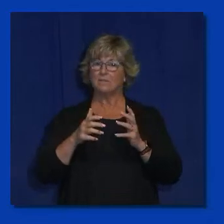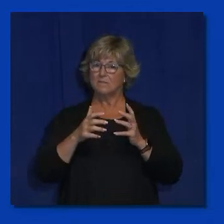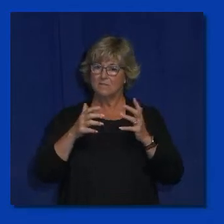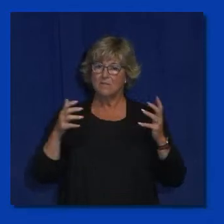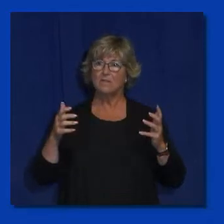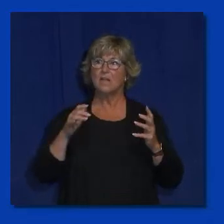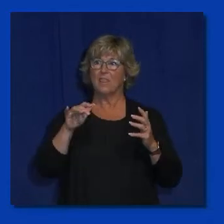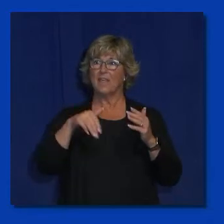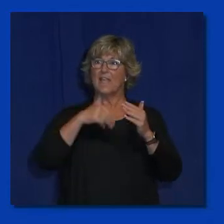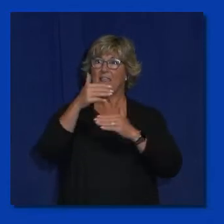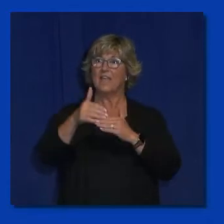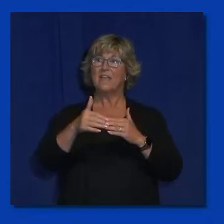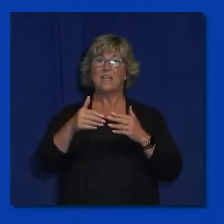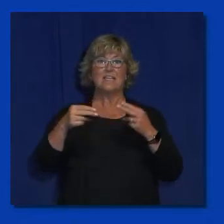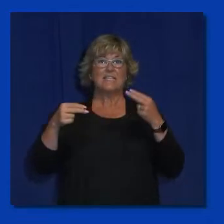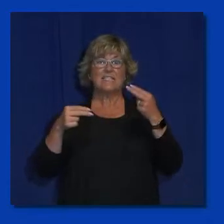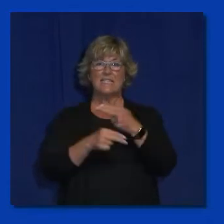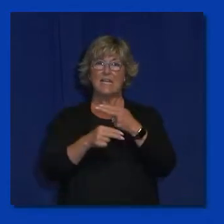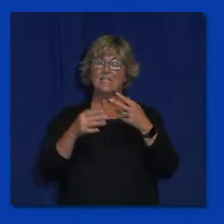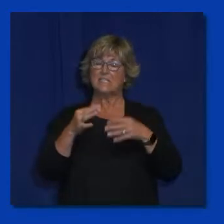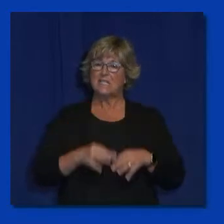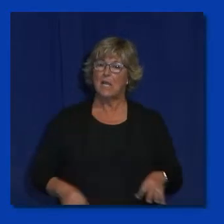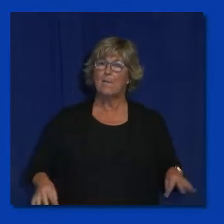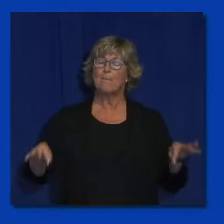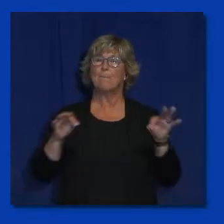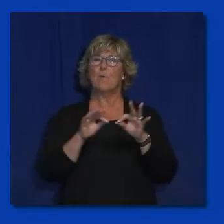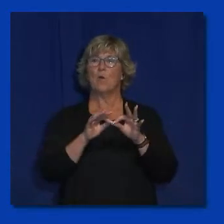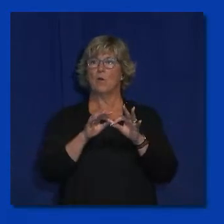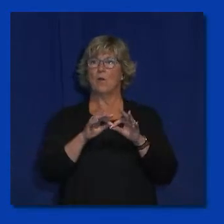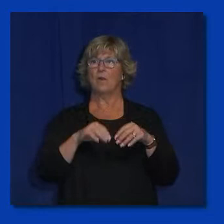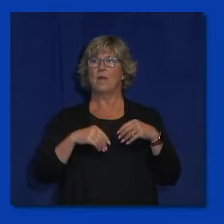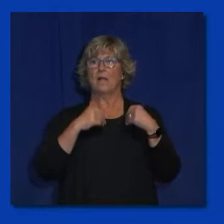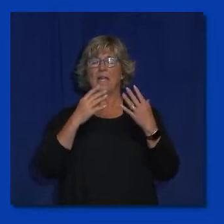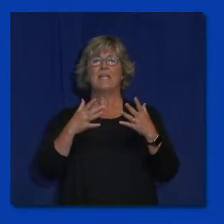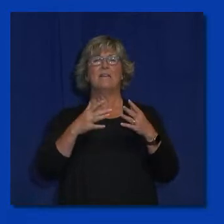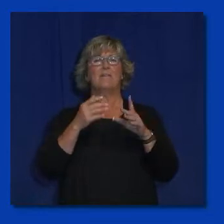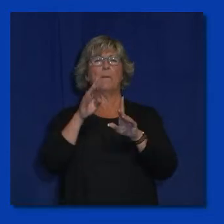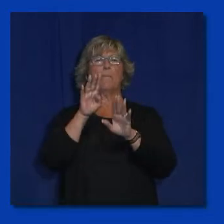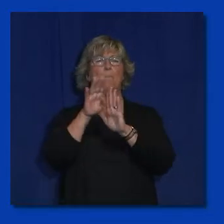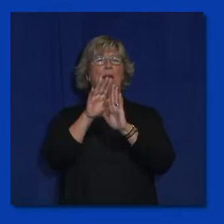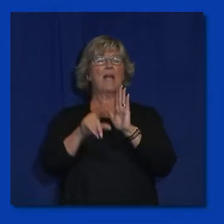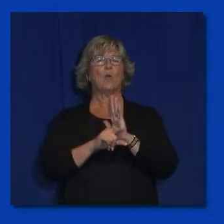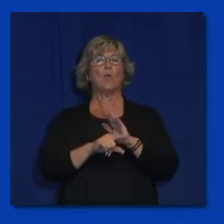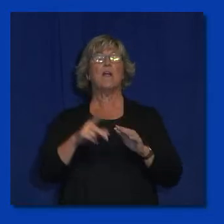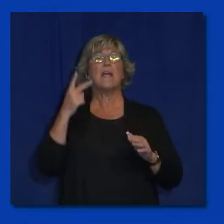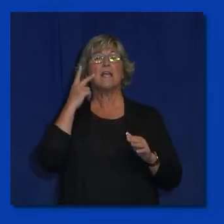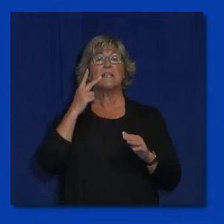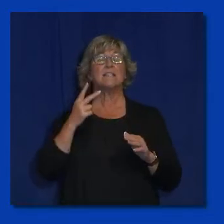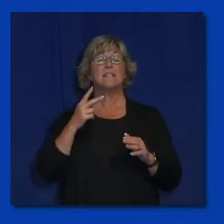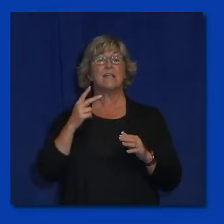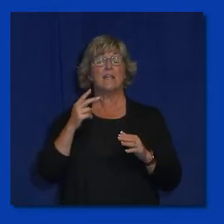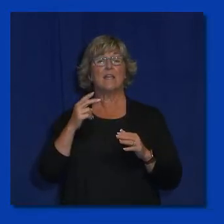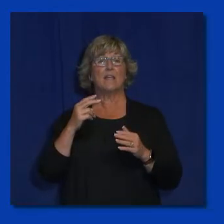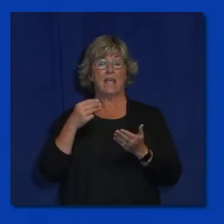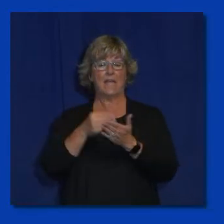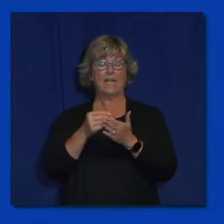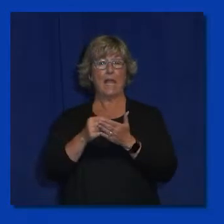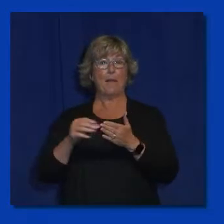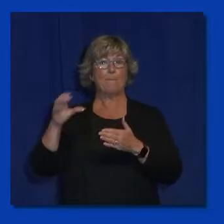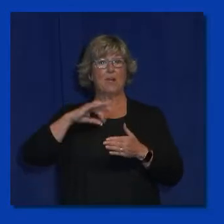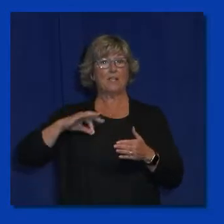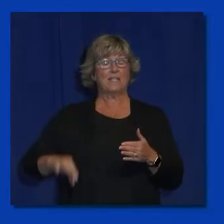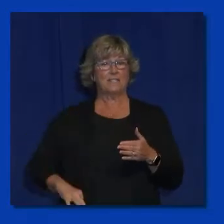this slide. This is an important slide, and let me give it a little bit of context. You look at capital gains, and that's where a lot of